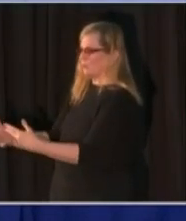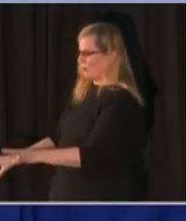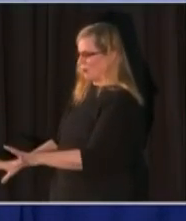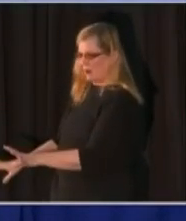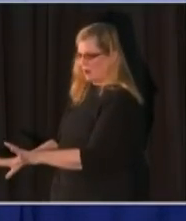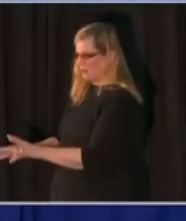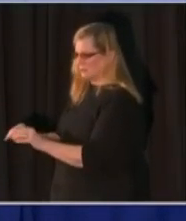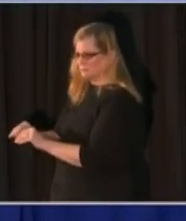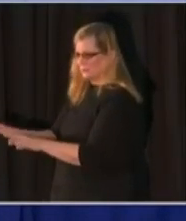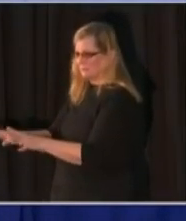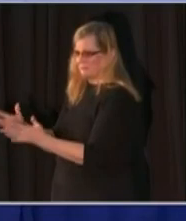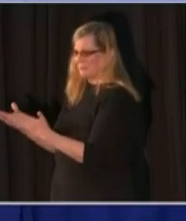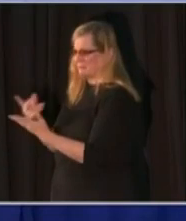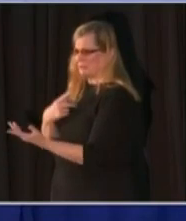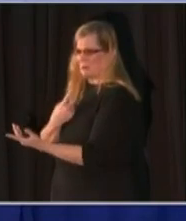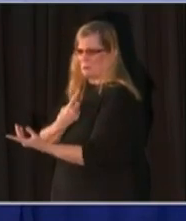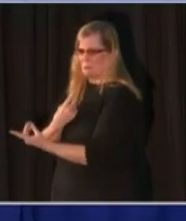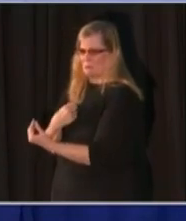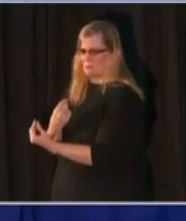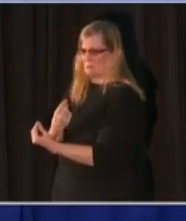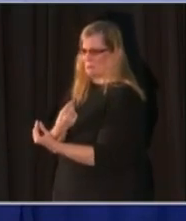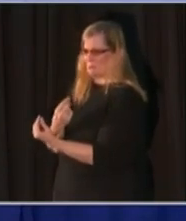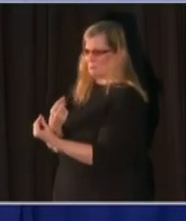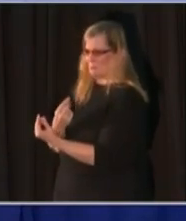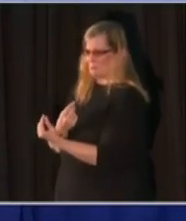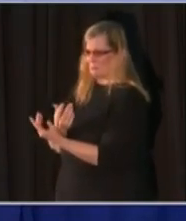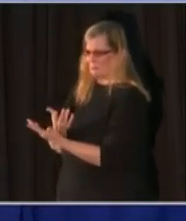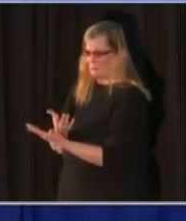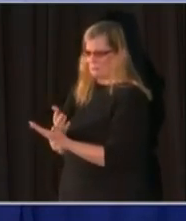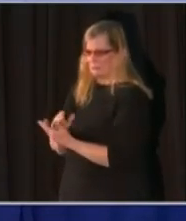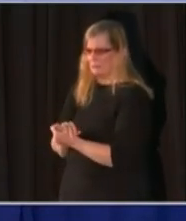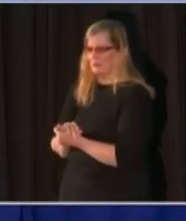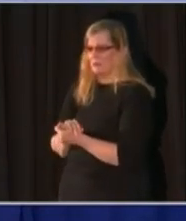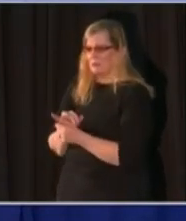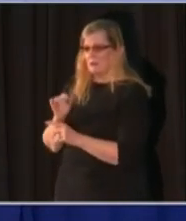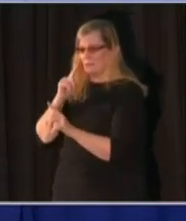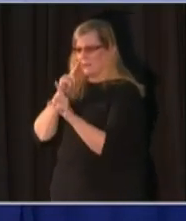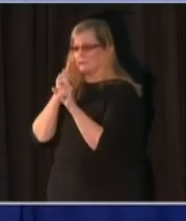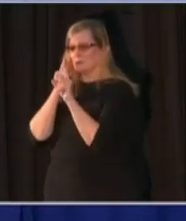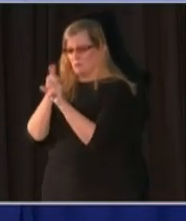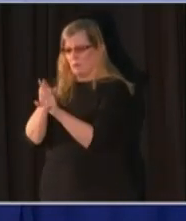care of themselves or their families. That is the goal for the hotline.